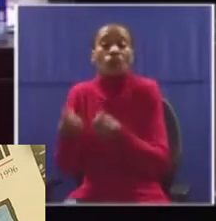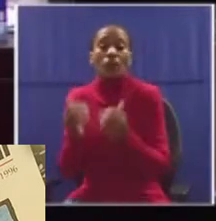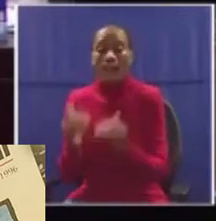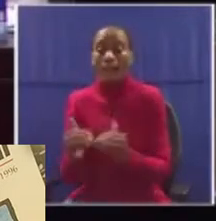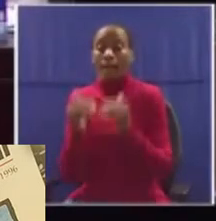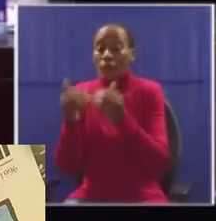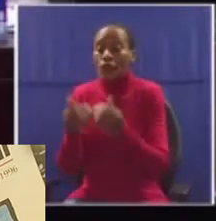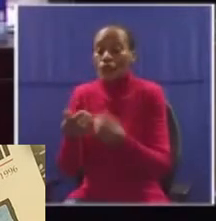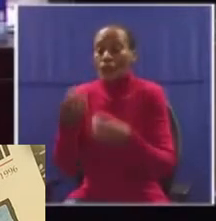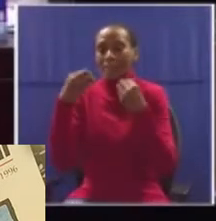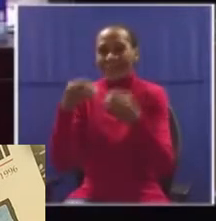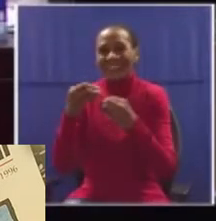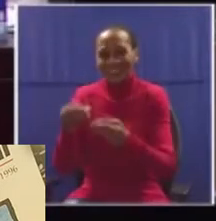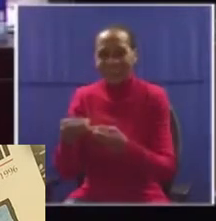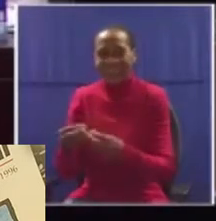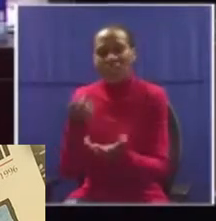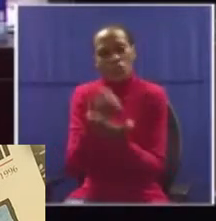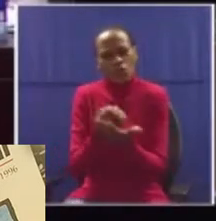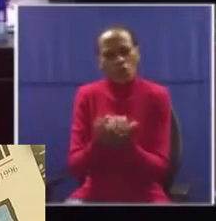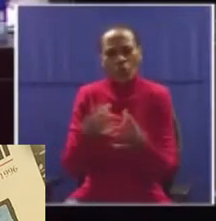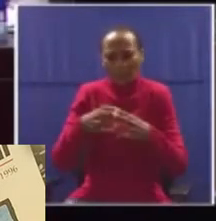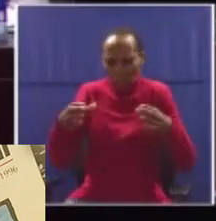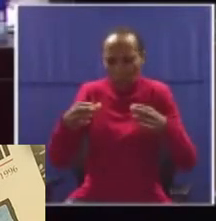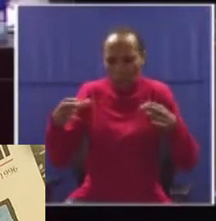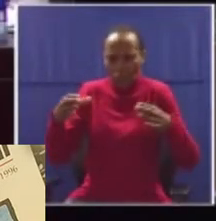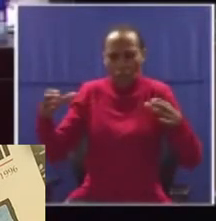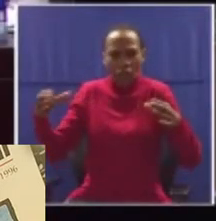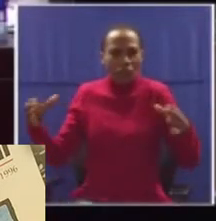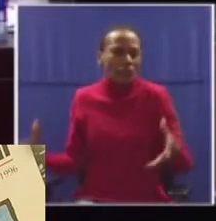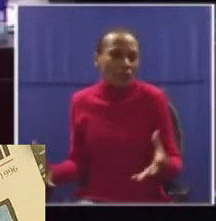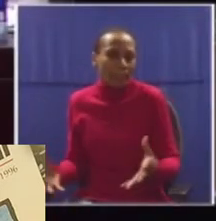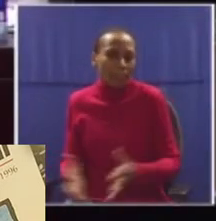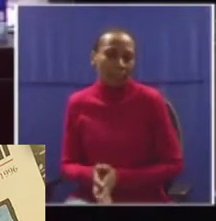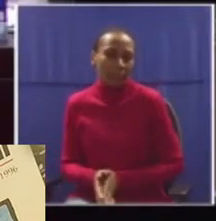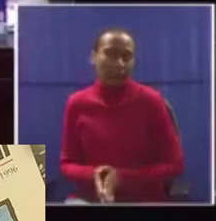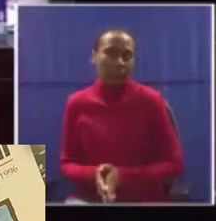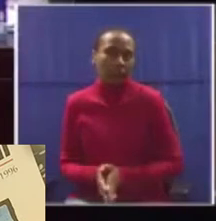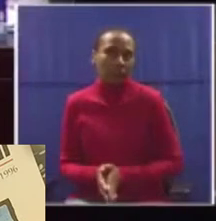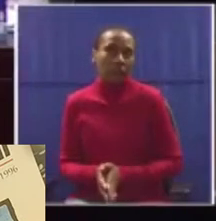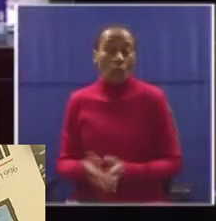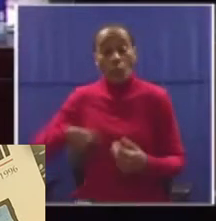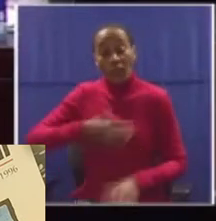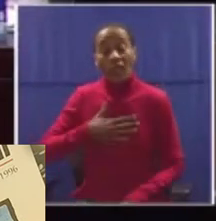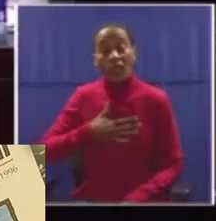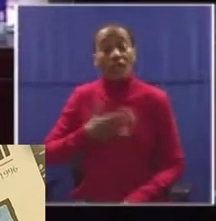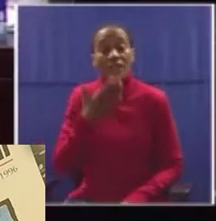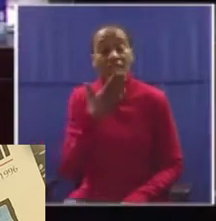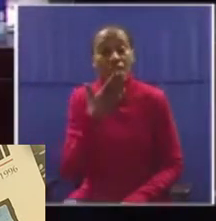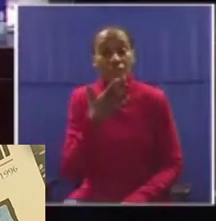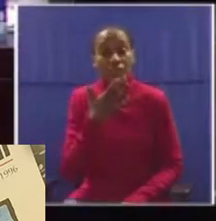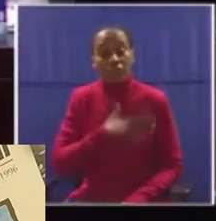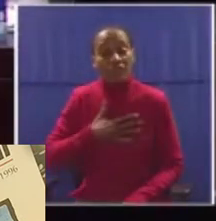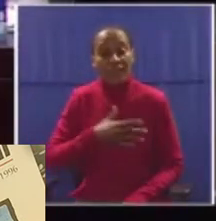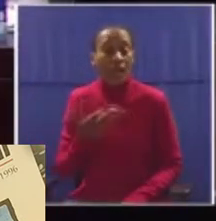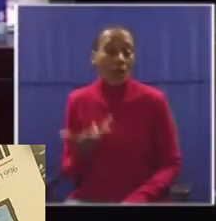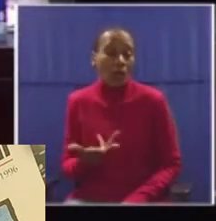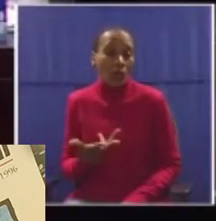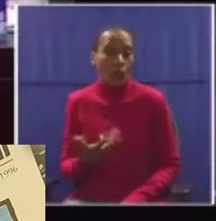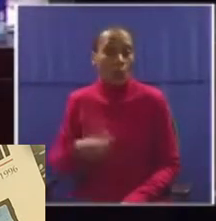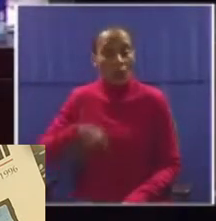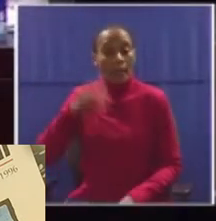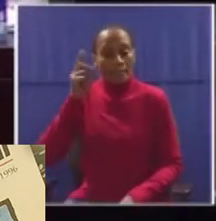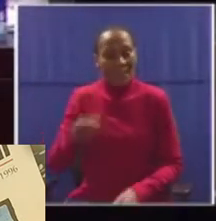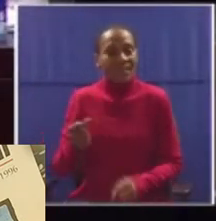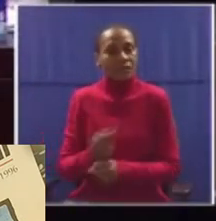grow South African business and unlock the poverty trap imposed by a failing government our view is that not renewing a Goa